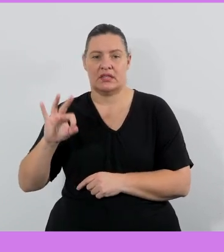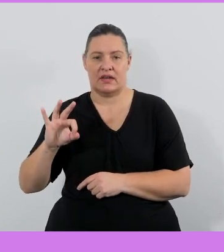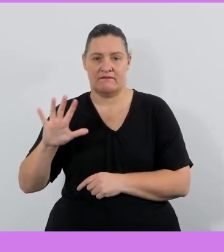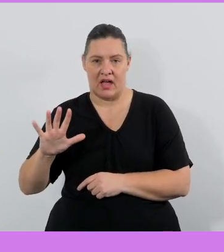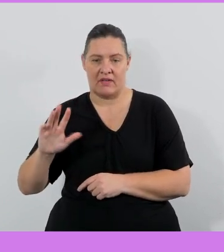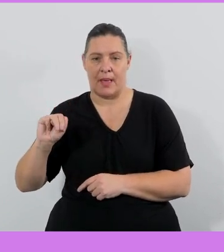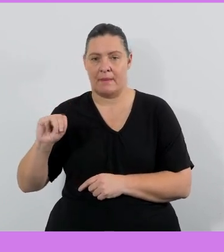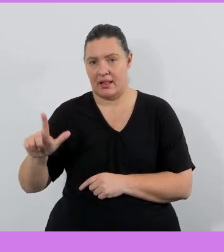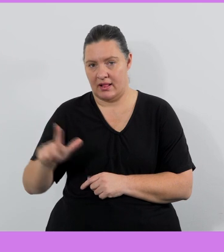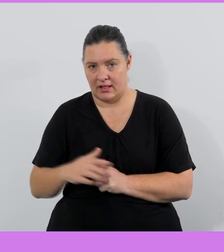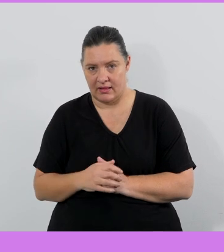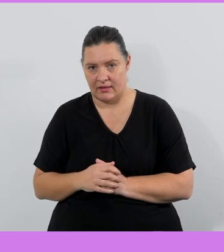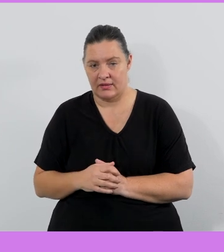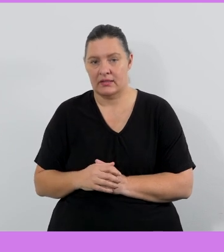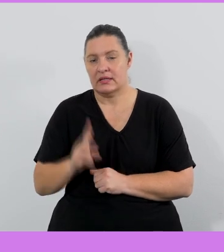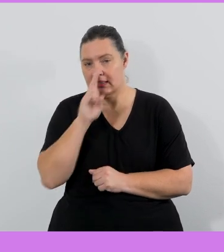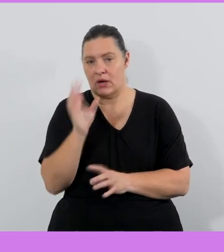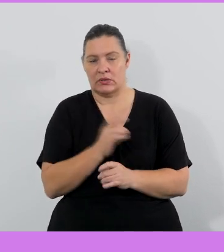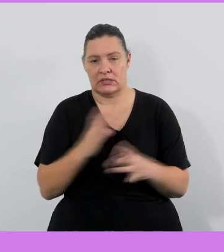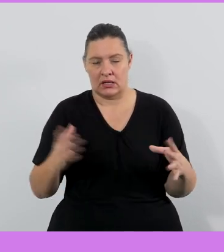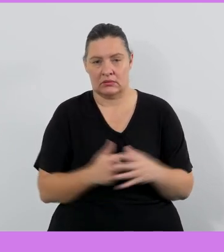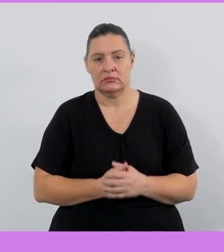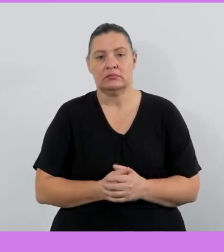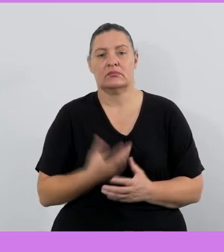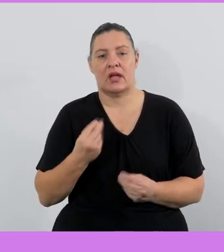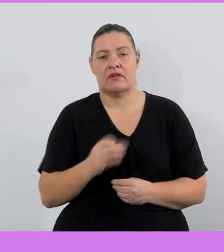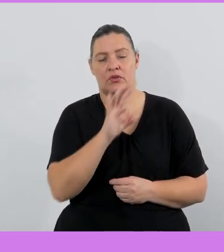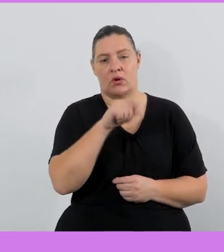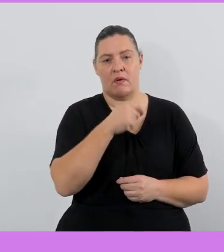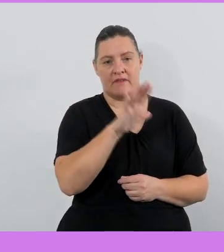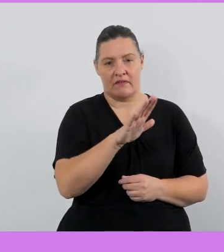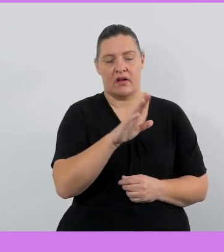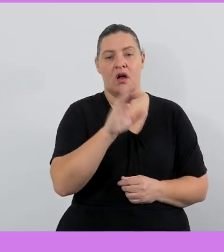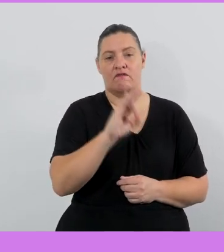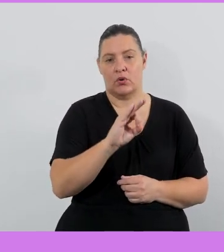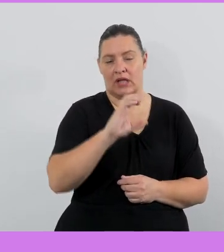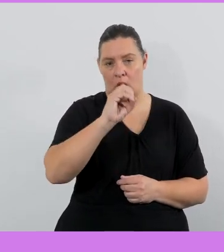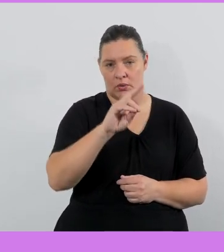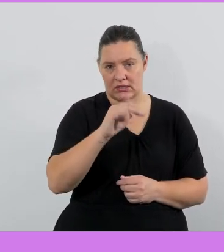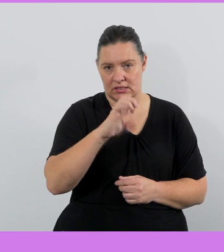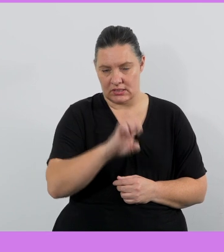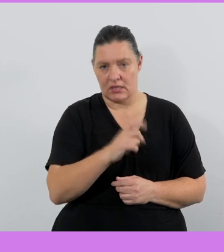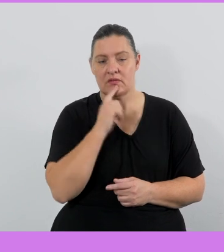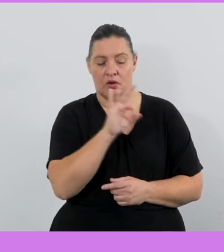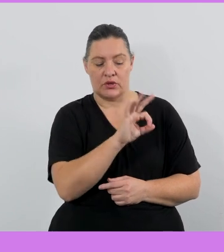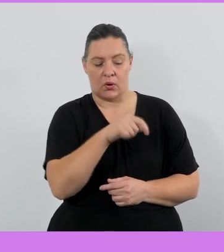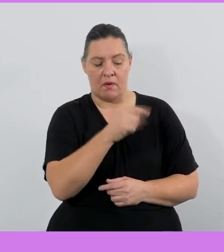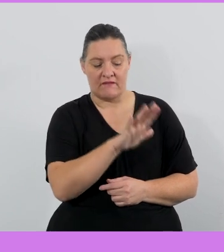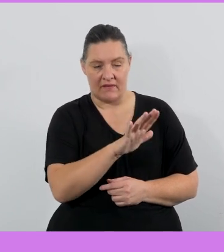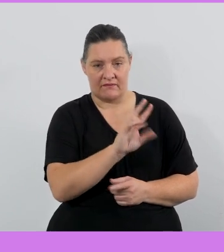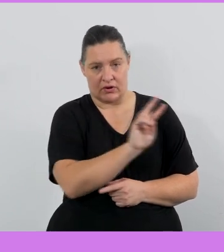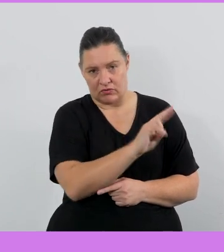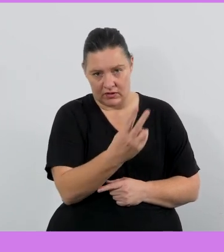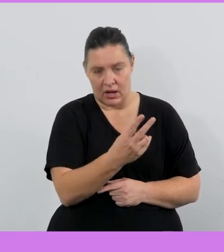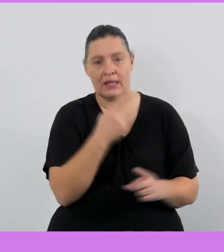29.5735 milliliters. All right, so let's see, where do we start? I know I have 3.5 fluid ounces, so I'm going to convert the 3.5 fluid